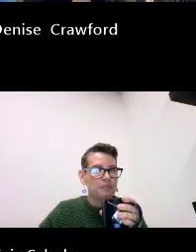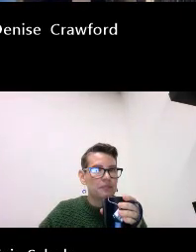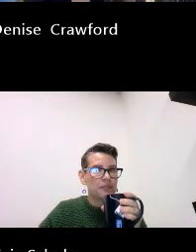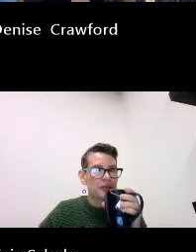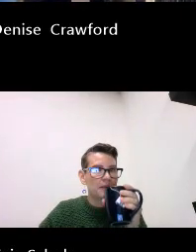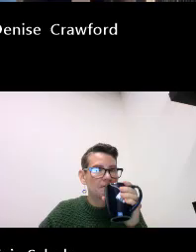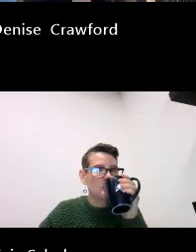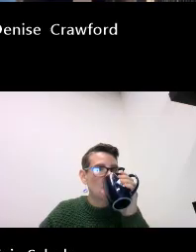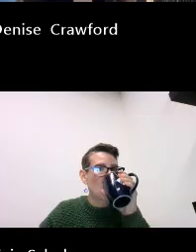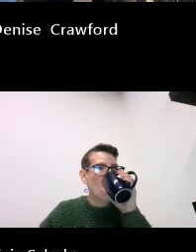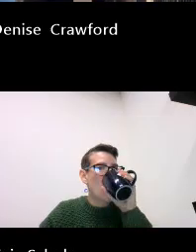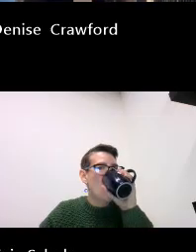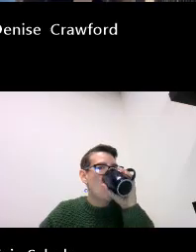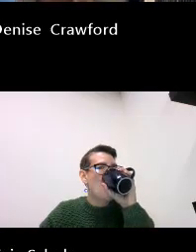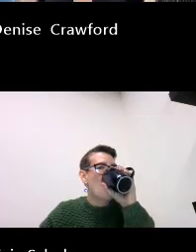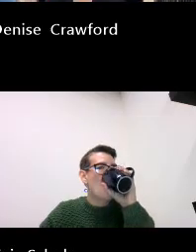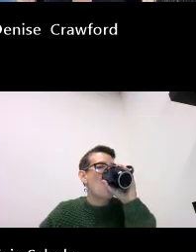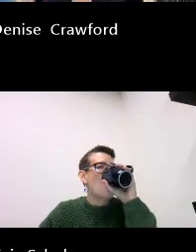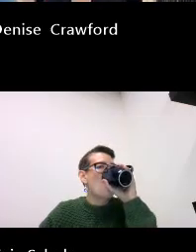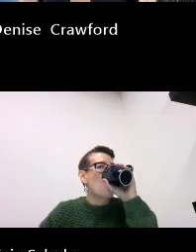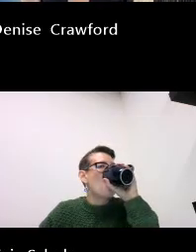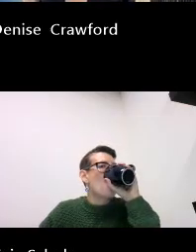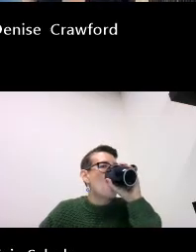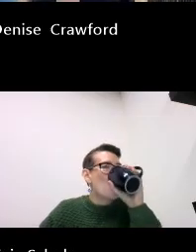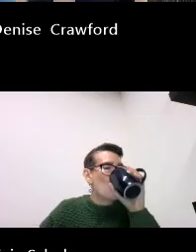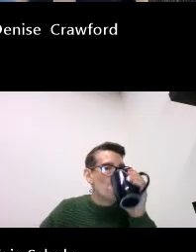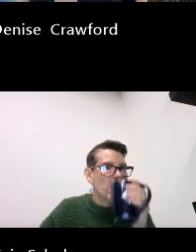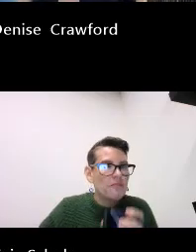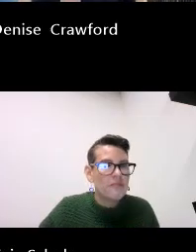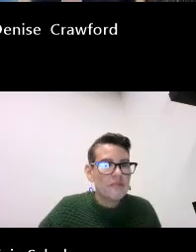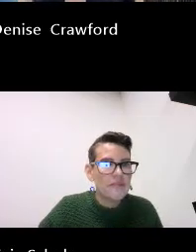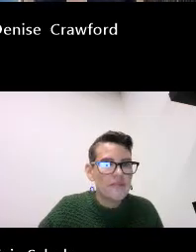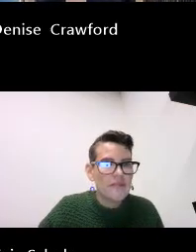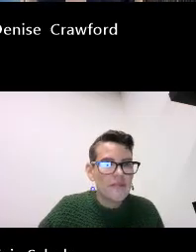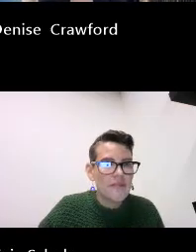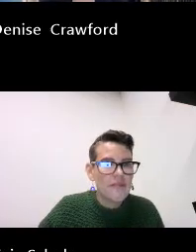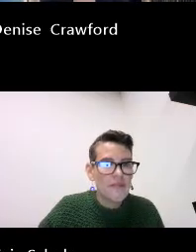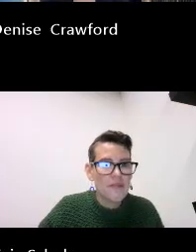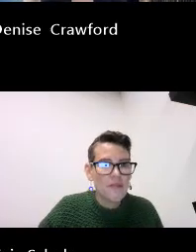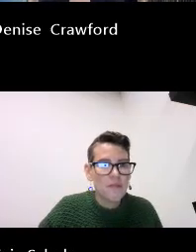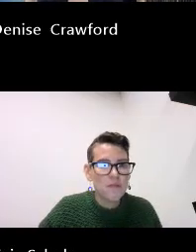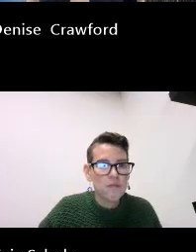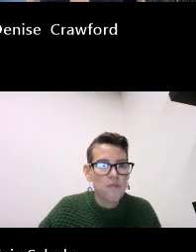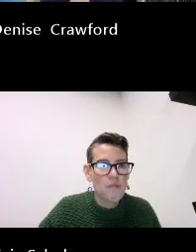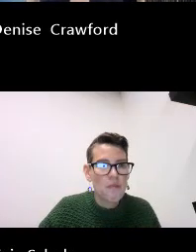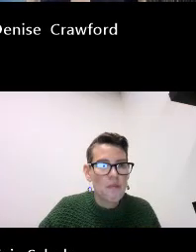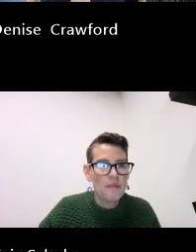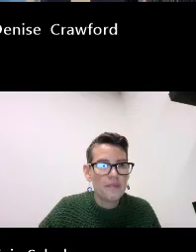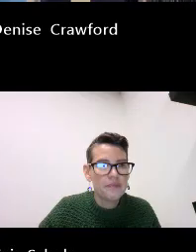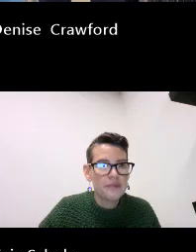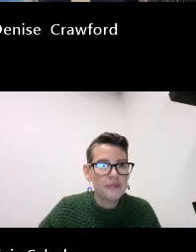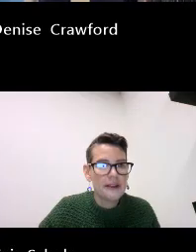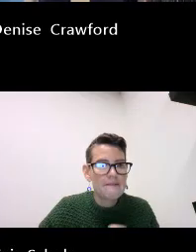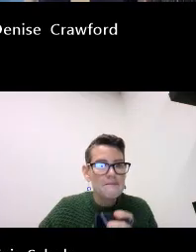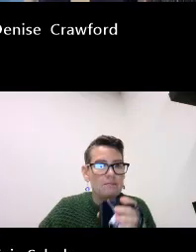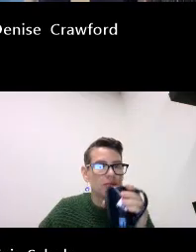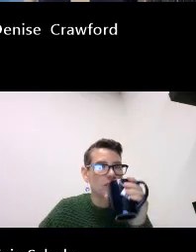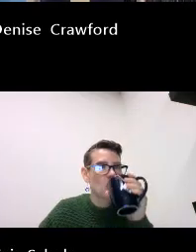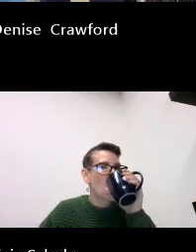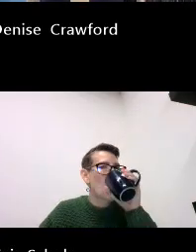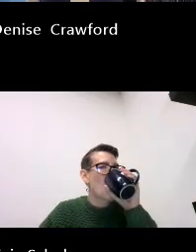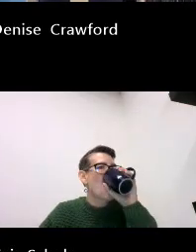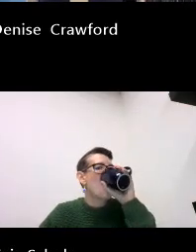So I have two caveats before we get started. One, this is not the most exciting information to share. Most people, when they